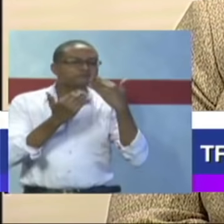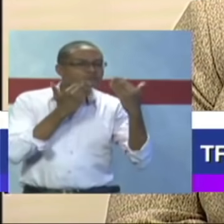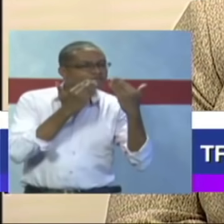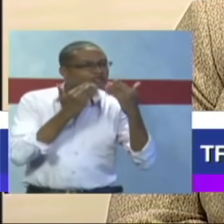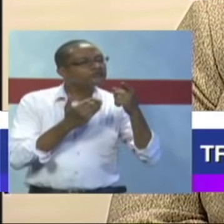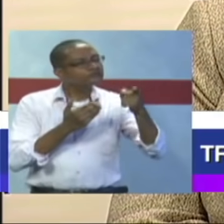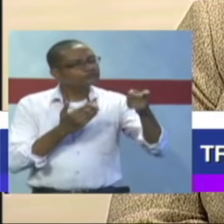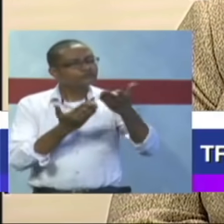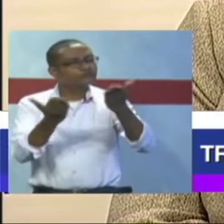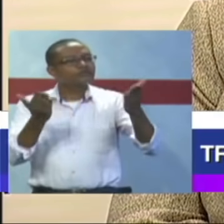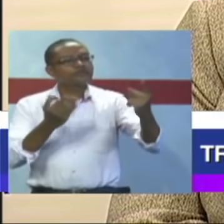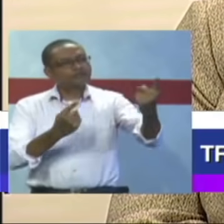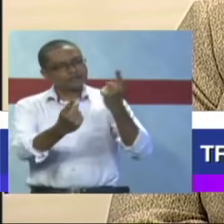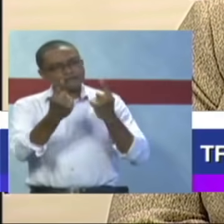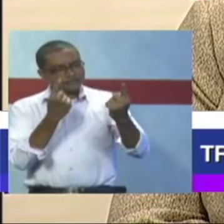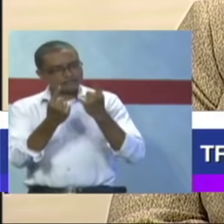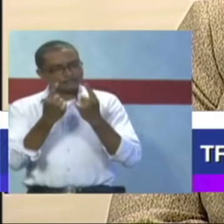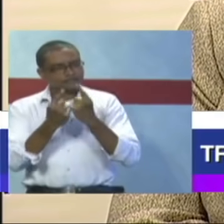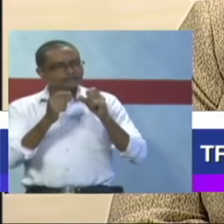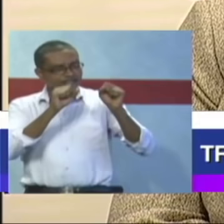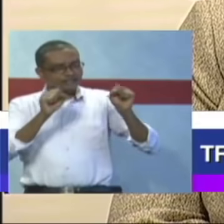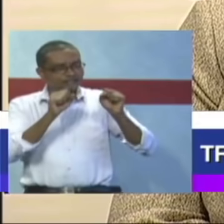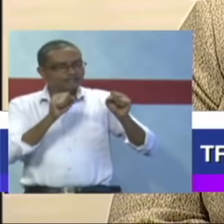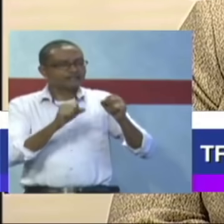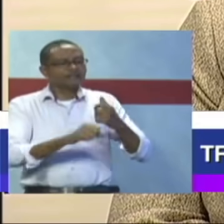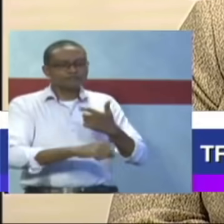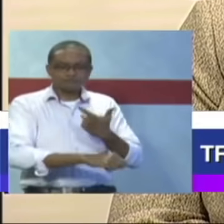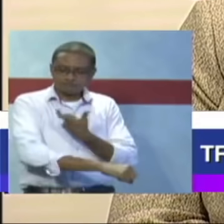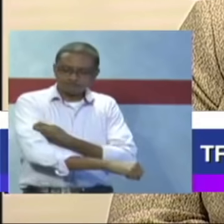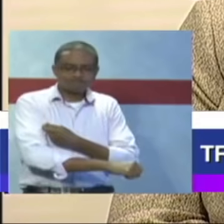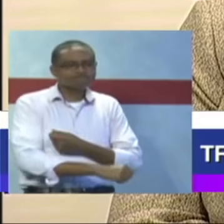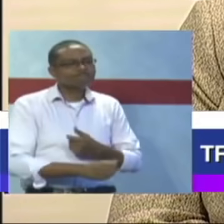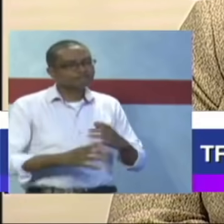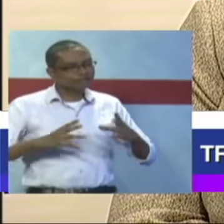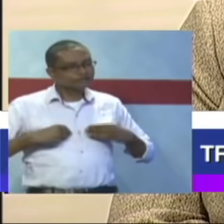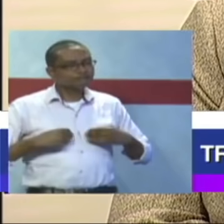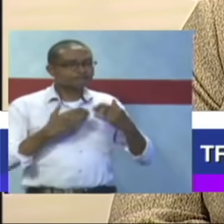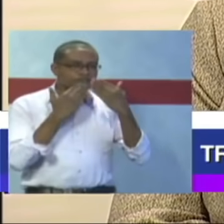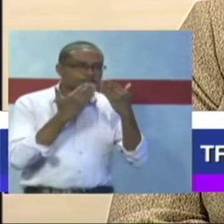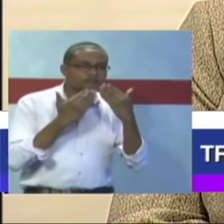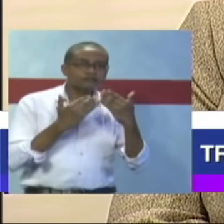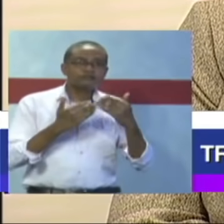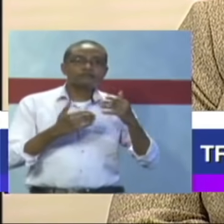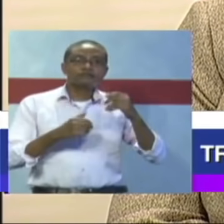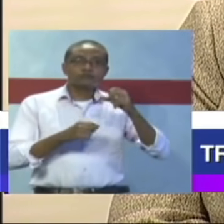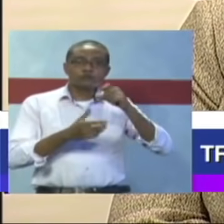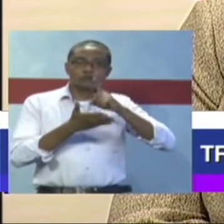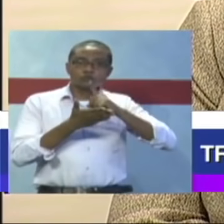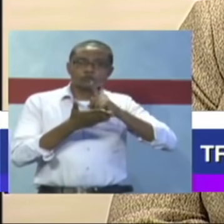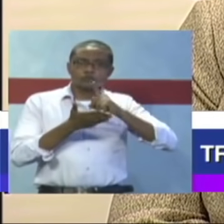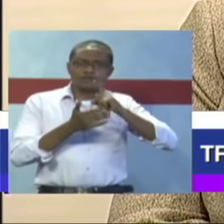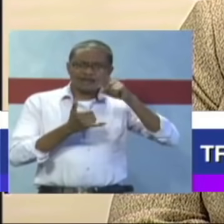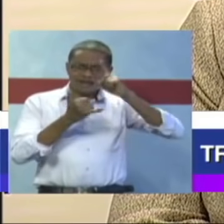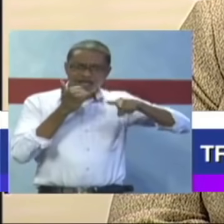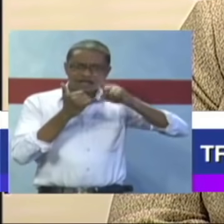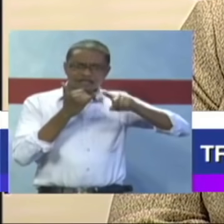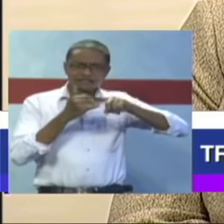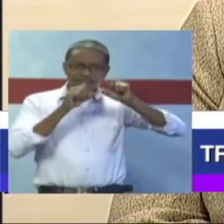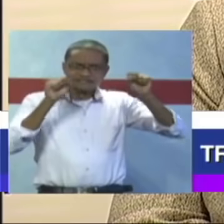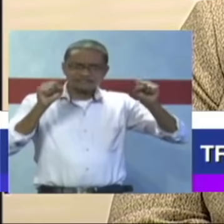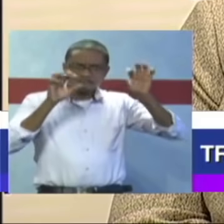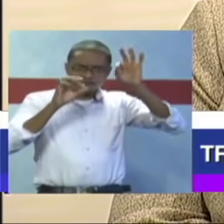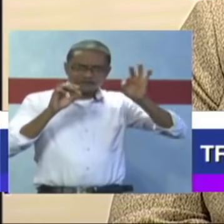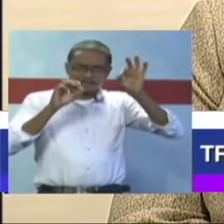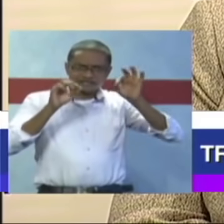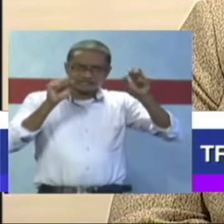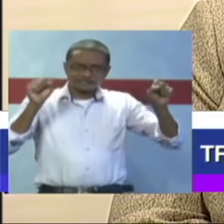Saturday and presenting themselves to be vaccinated. Last weekend at the Brian Lara Promenade, we were there for 2 days, and we